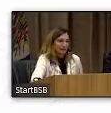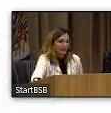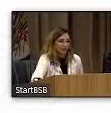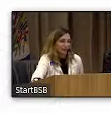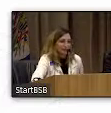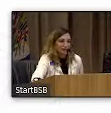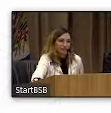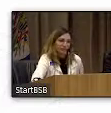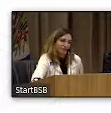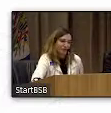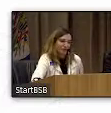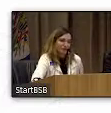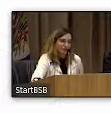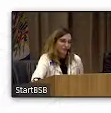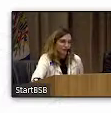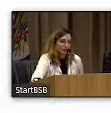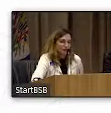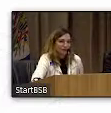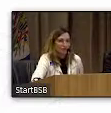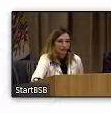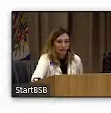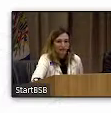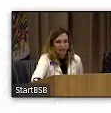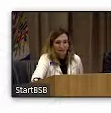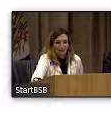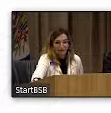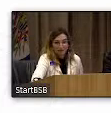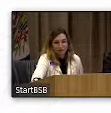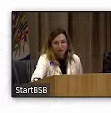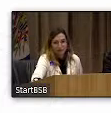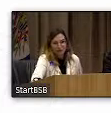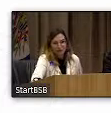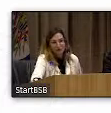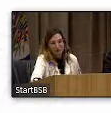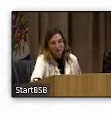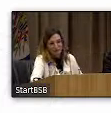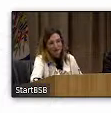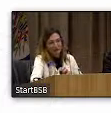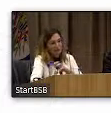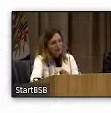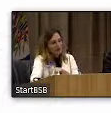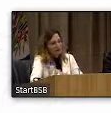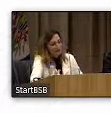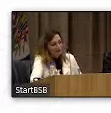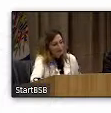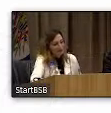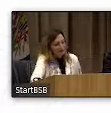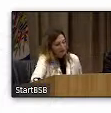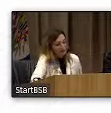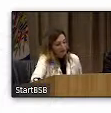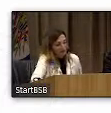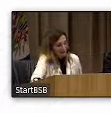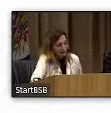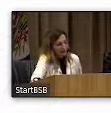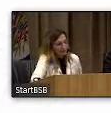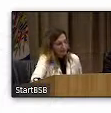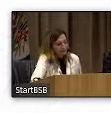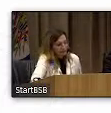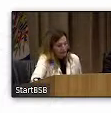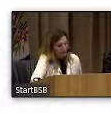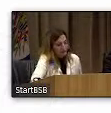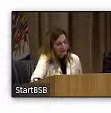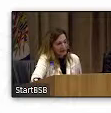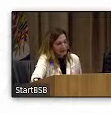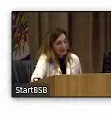these data to stop and see what had happened. Since all of us were so involved in helping that we didn't have time to